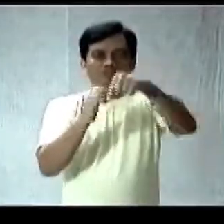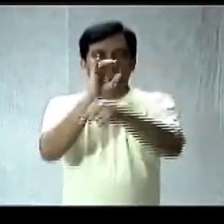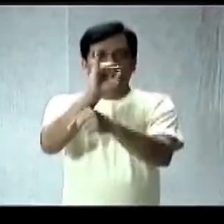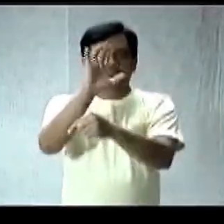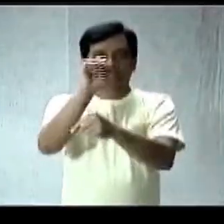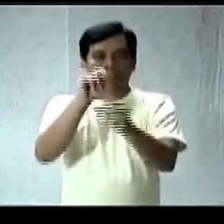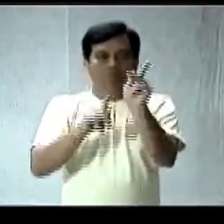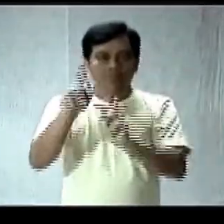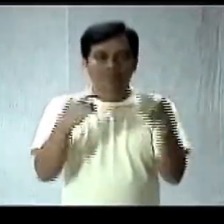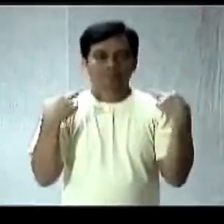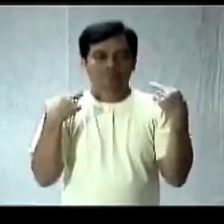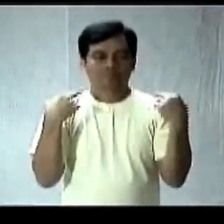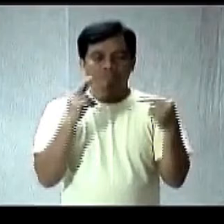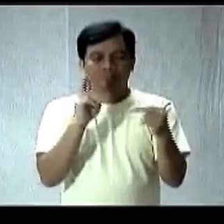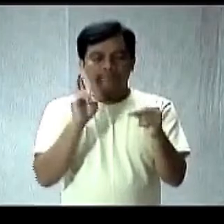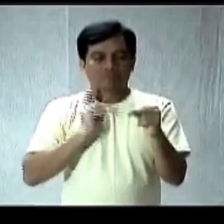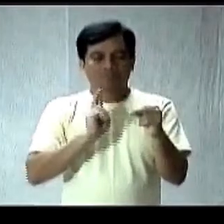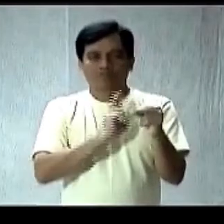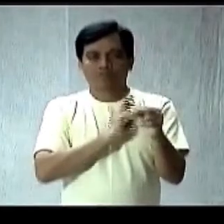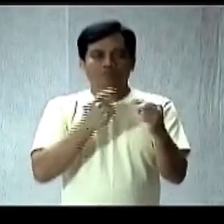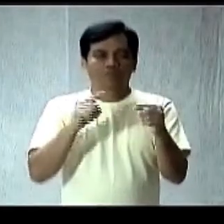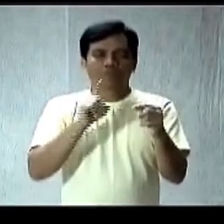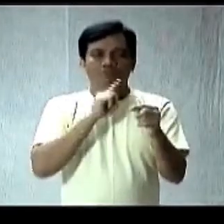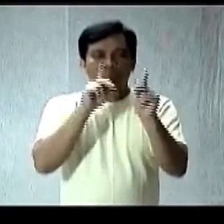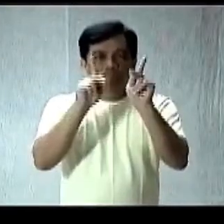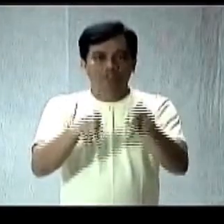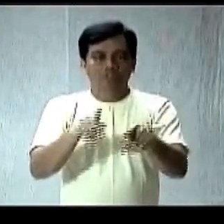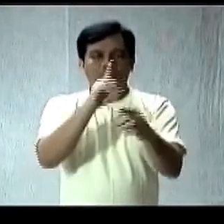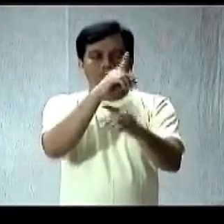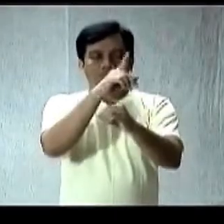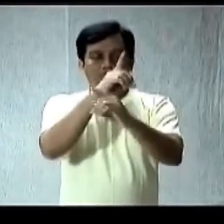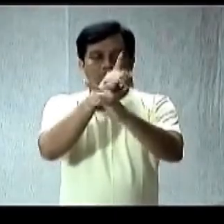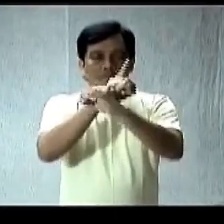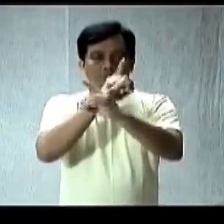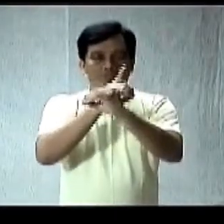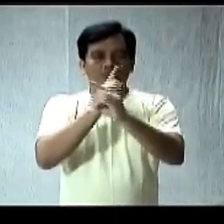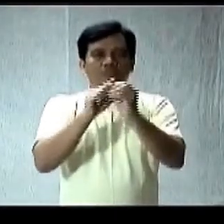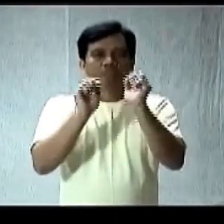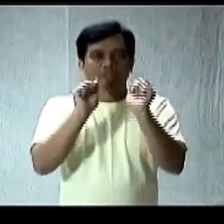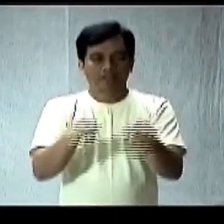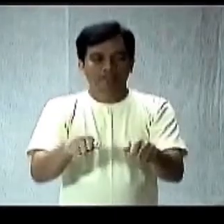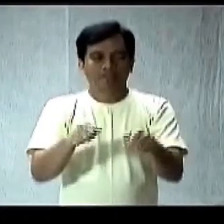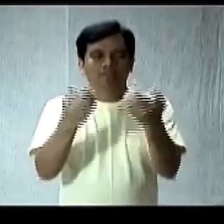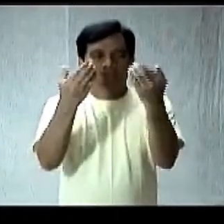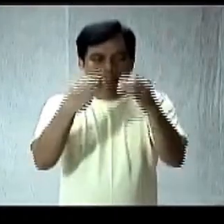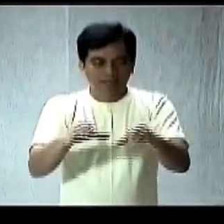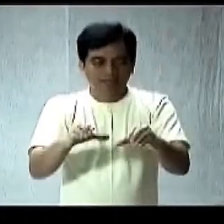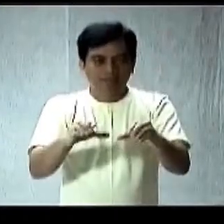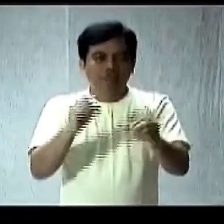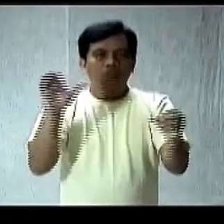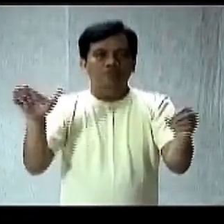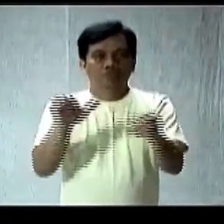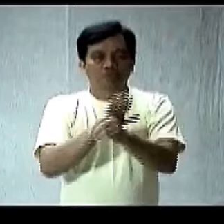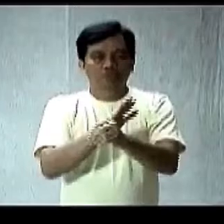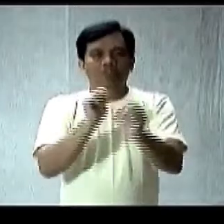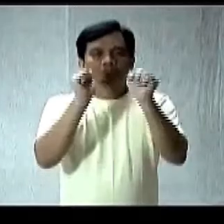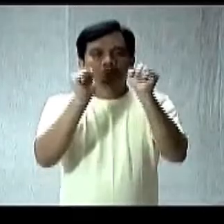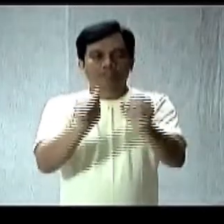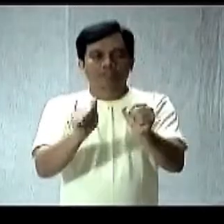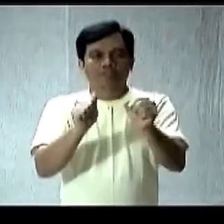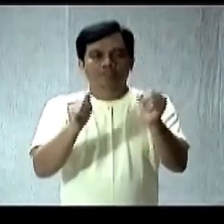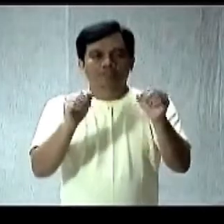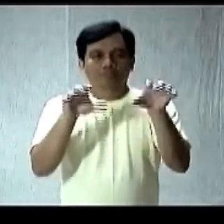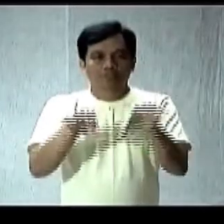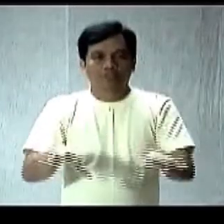ICT stakeholders in order to enable persons with disabilities to gain equal opportunities in the full and